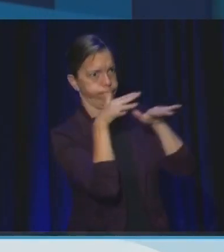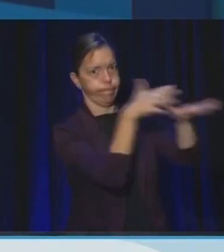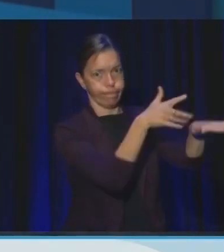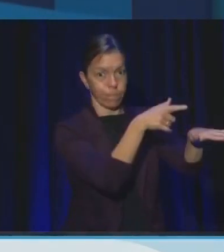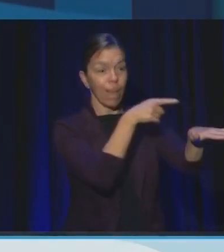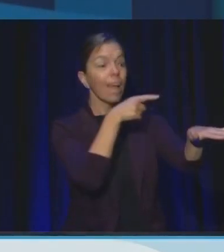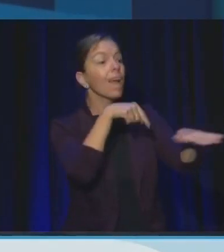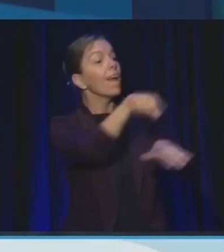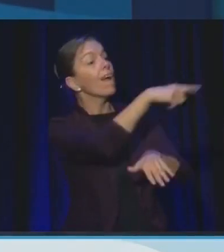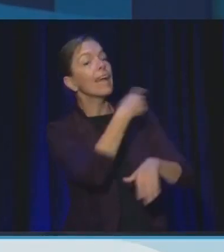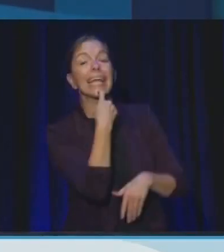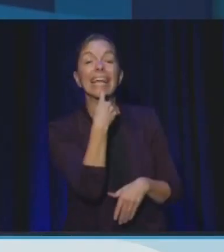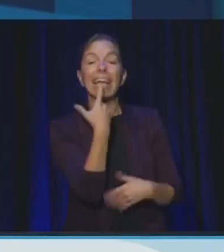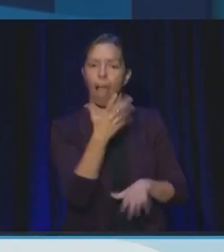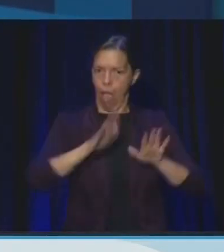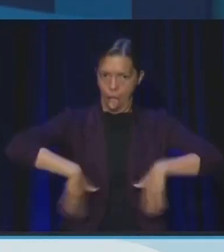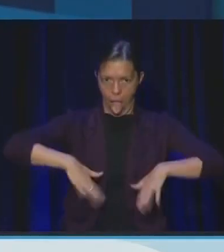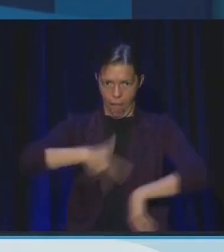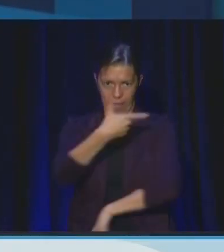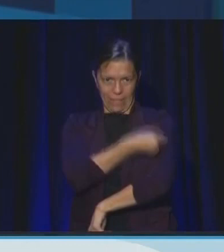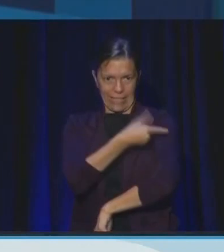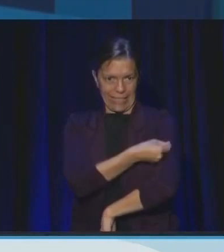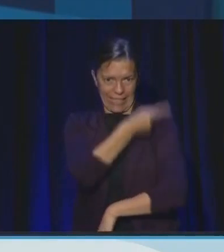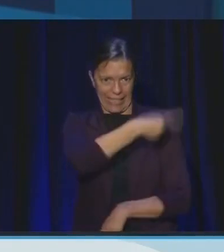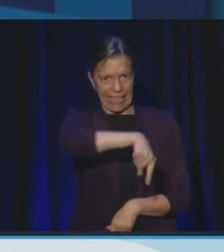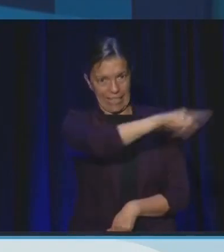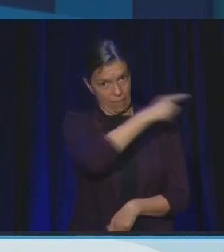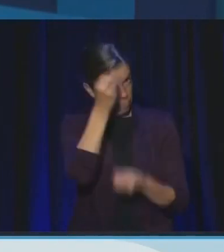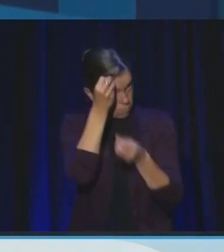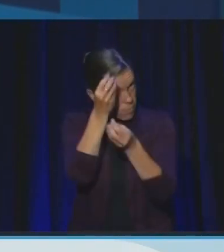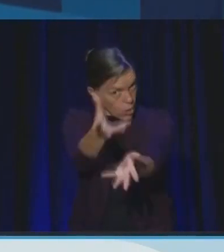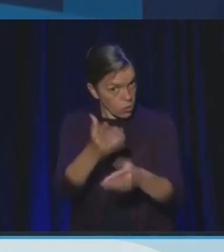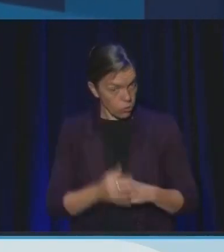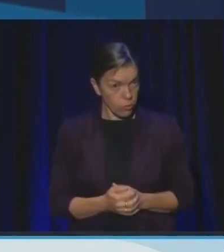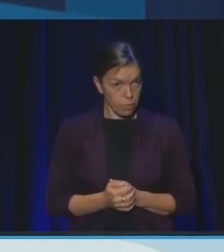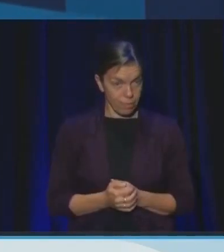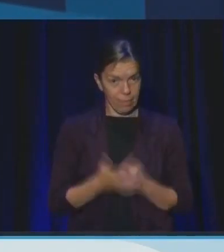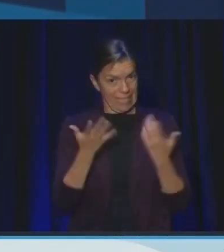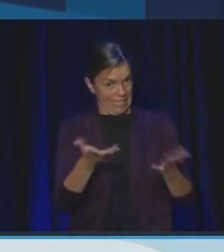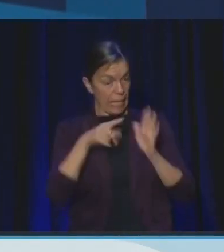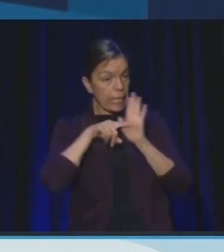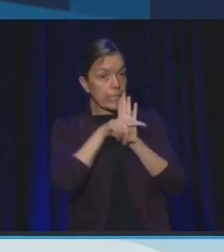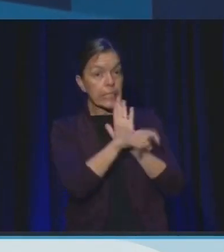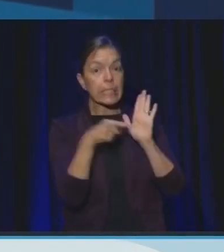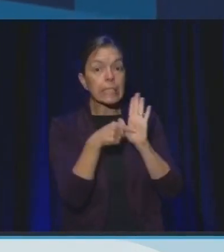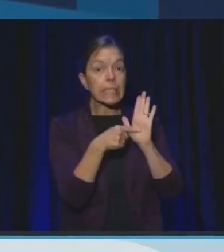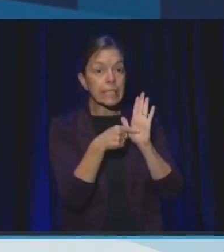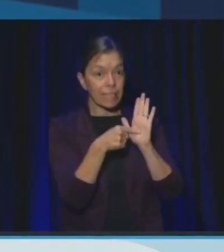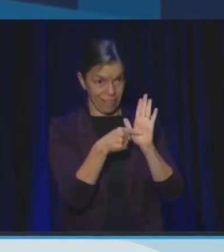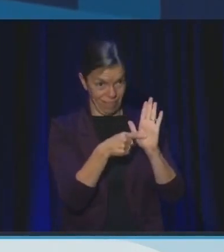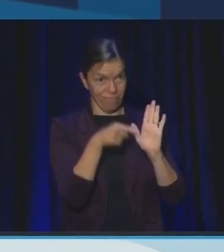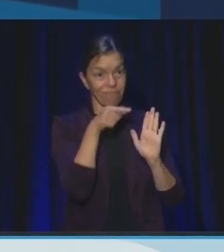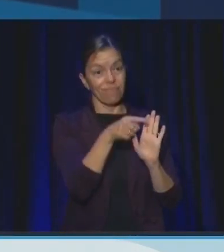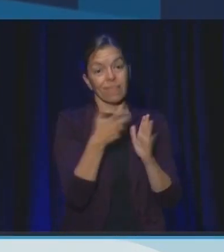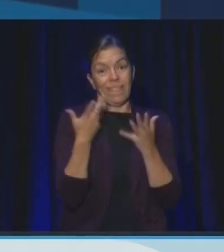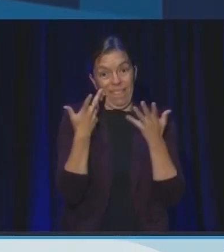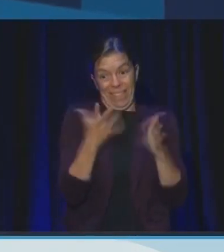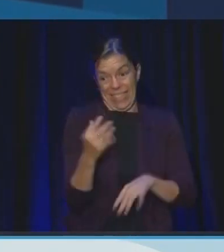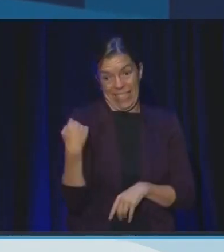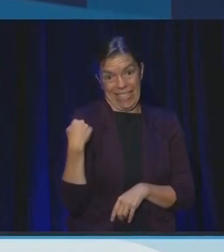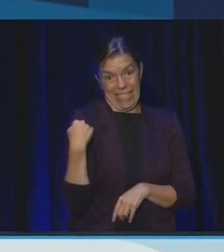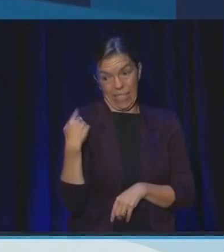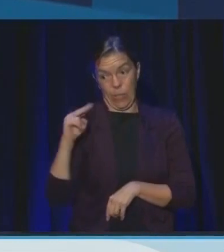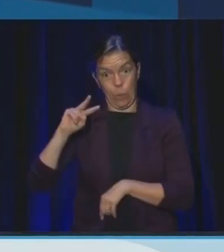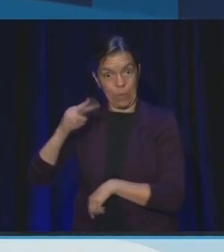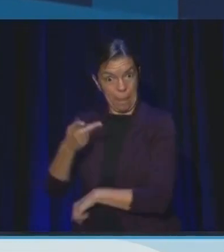to repeat that, I have even a chiffre for you, if you are doublement vaccinated, you have 30 times less